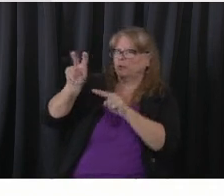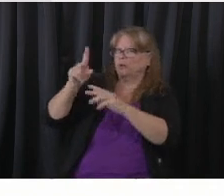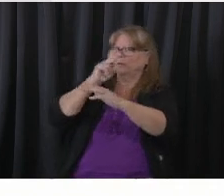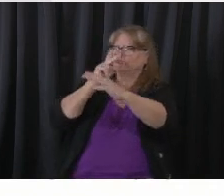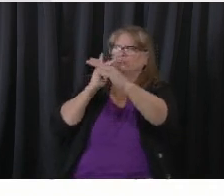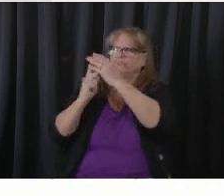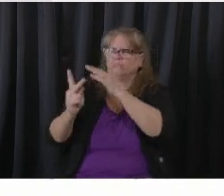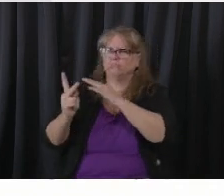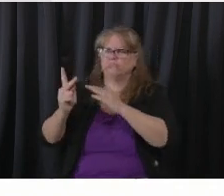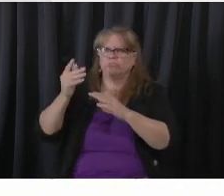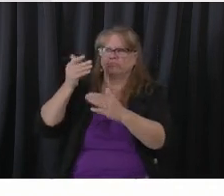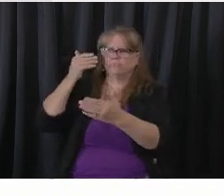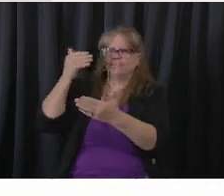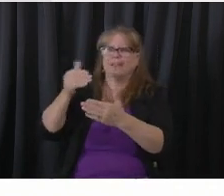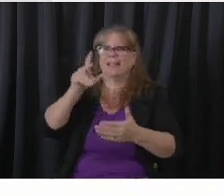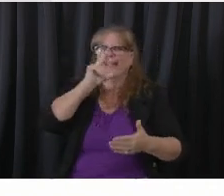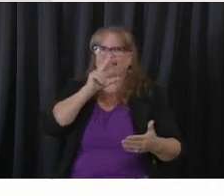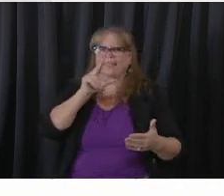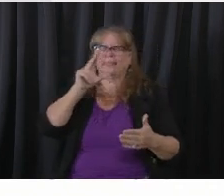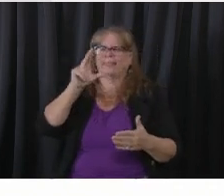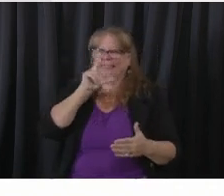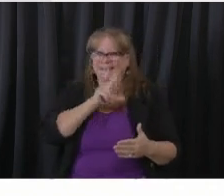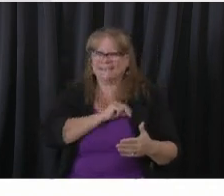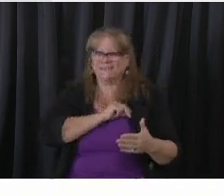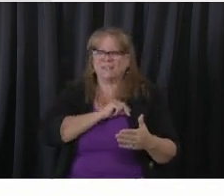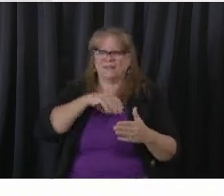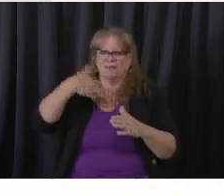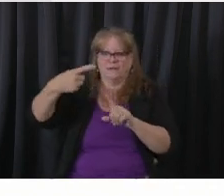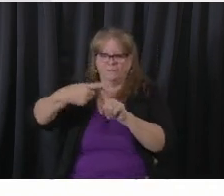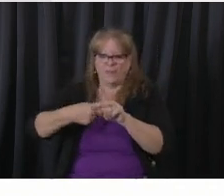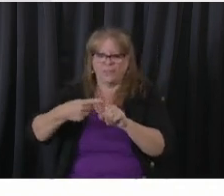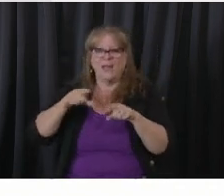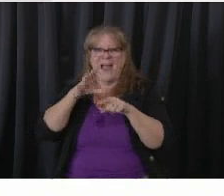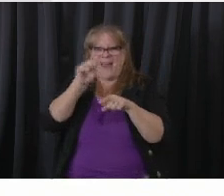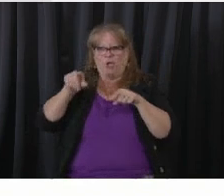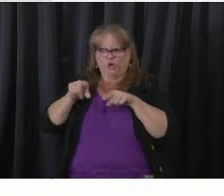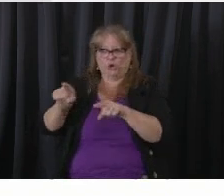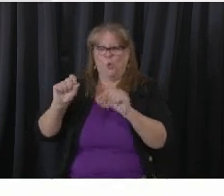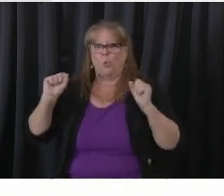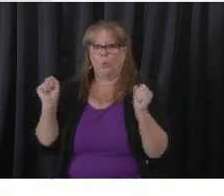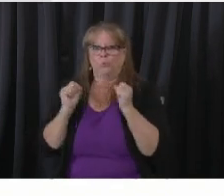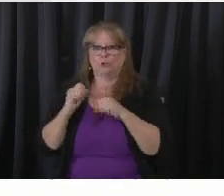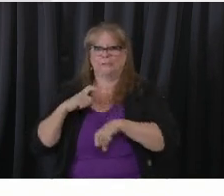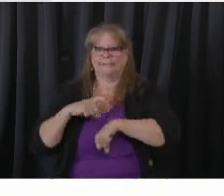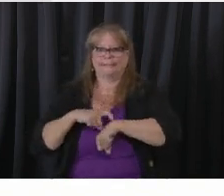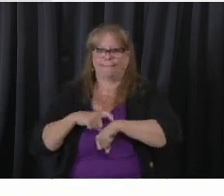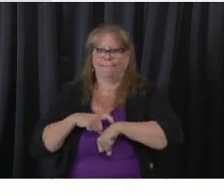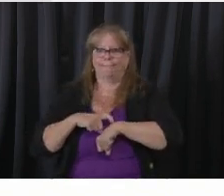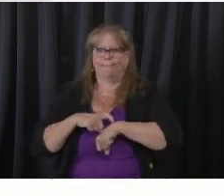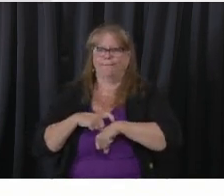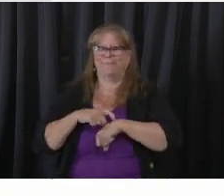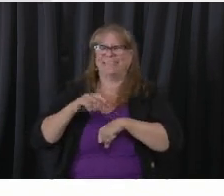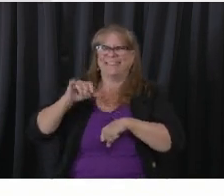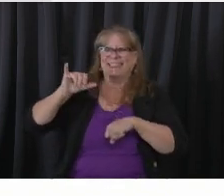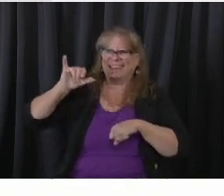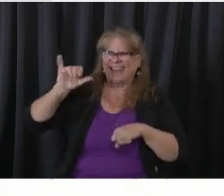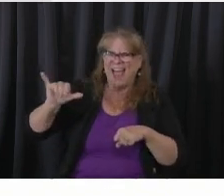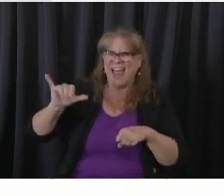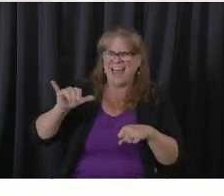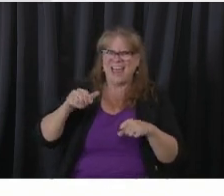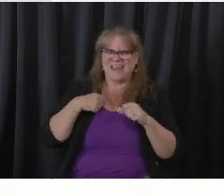see here, if you look at the solid lines, are if we continue at the same level of social distancing where we have been, so that 50% green line